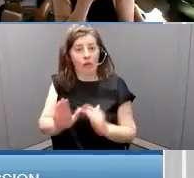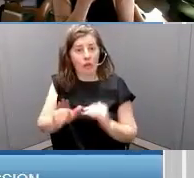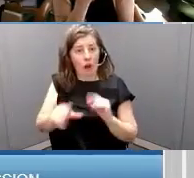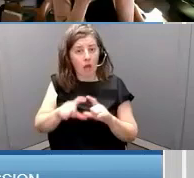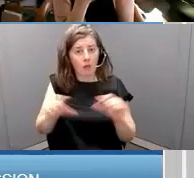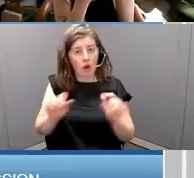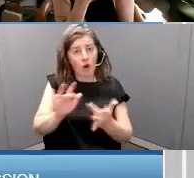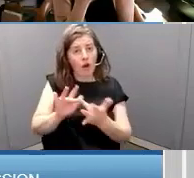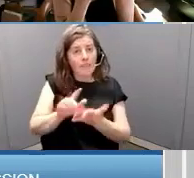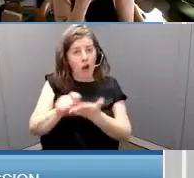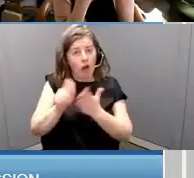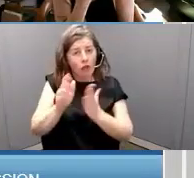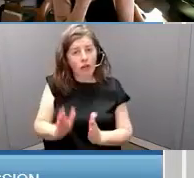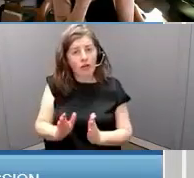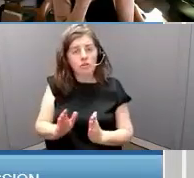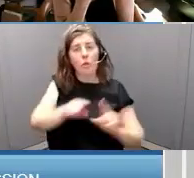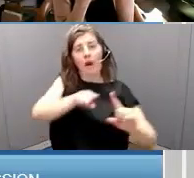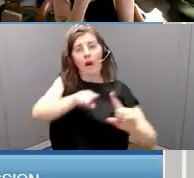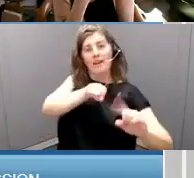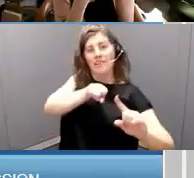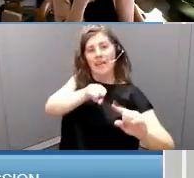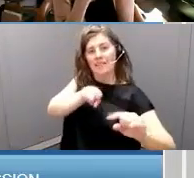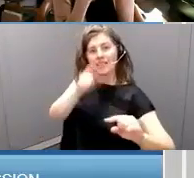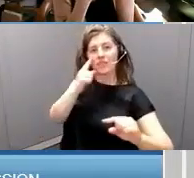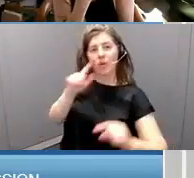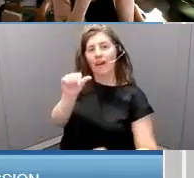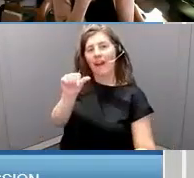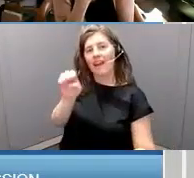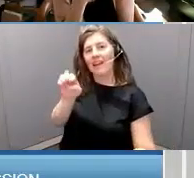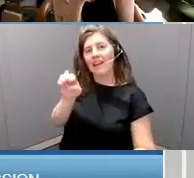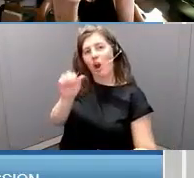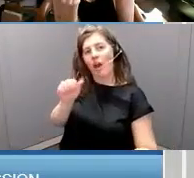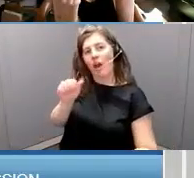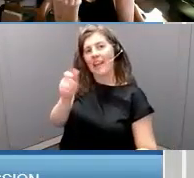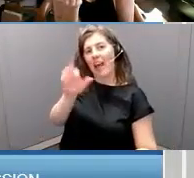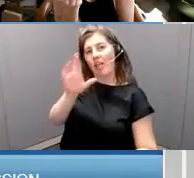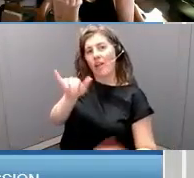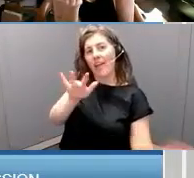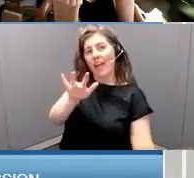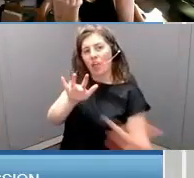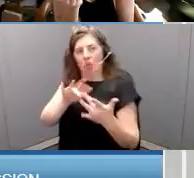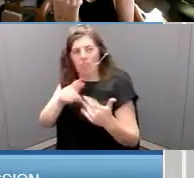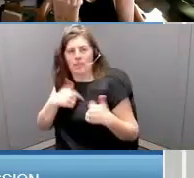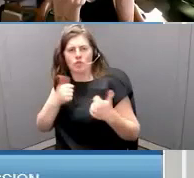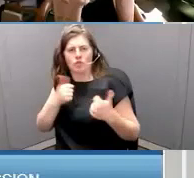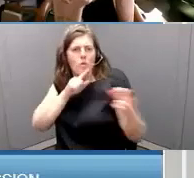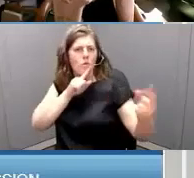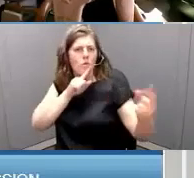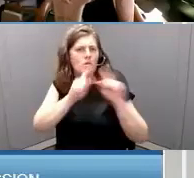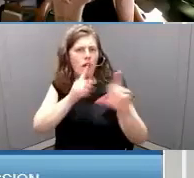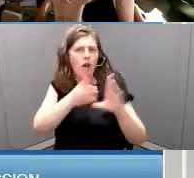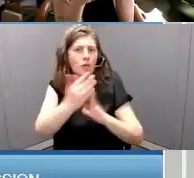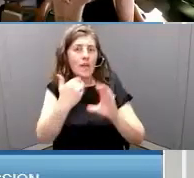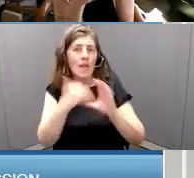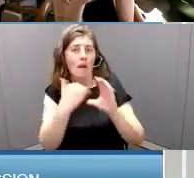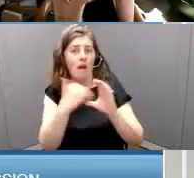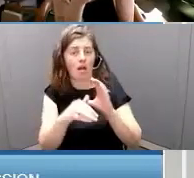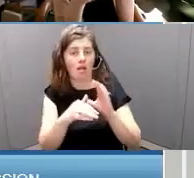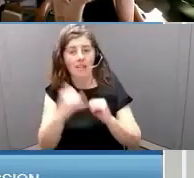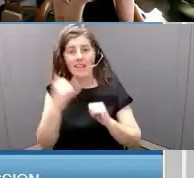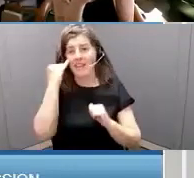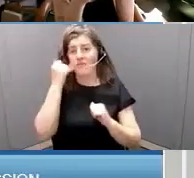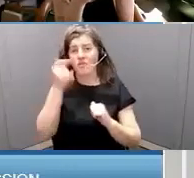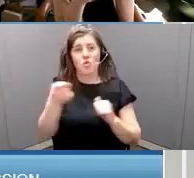poster where attendees of the AERA gallery can contact you and start a correspondence via email. If you